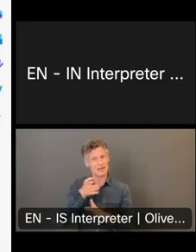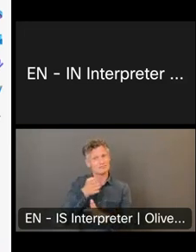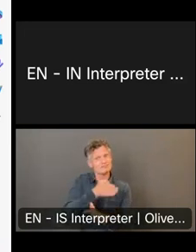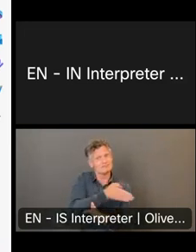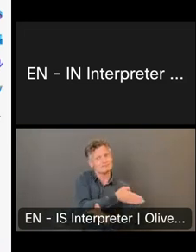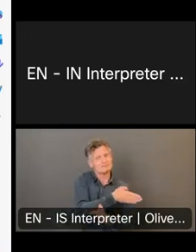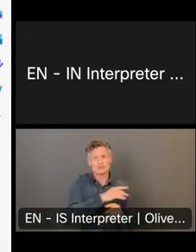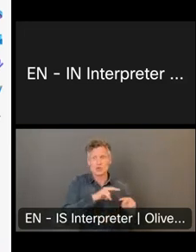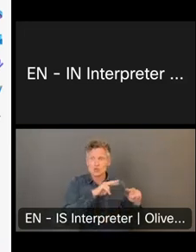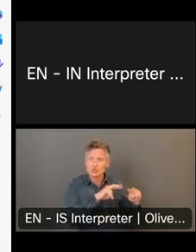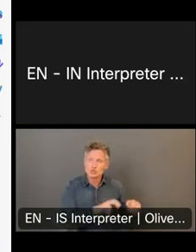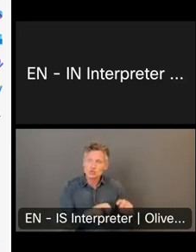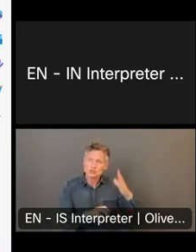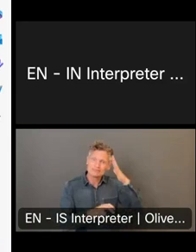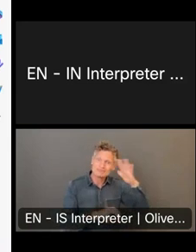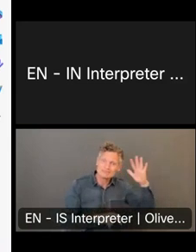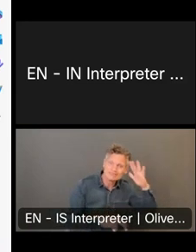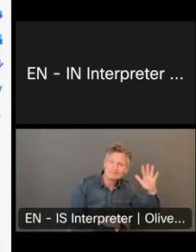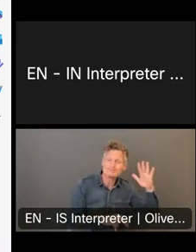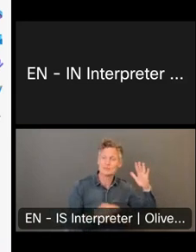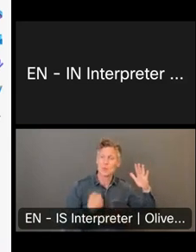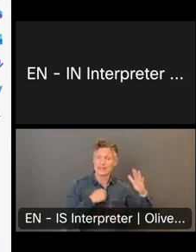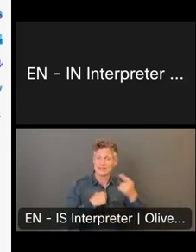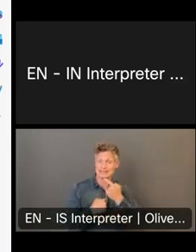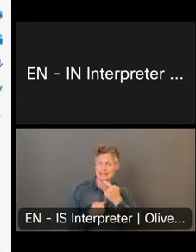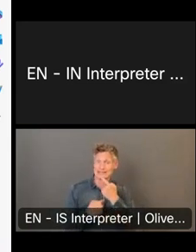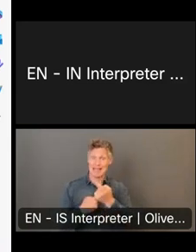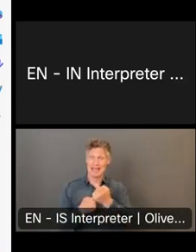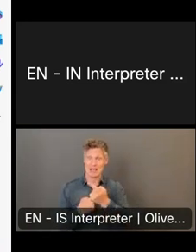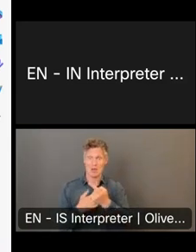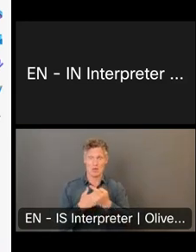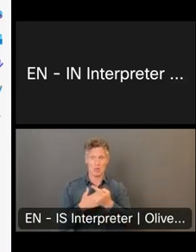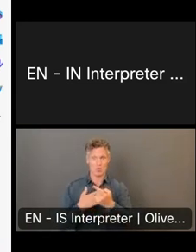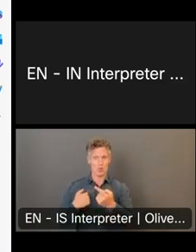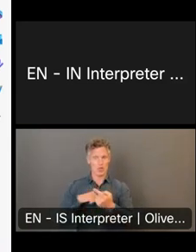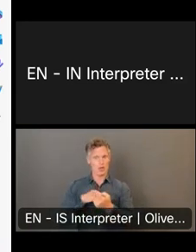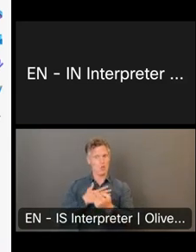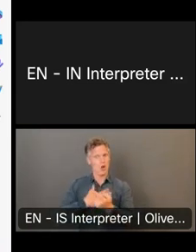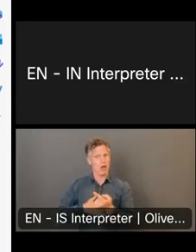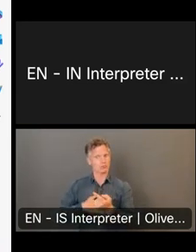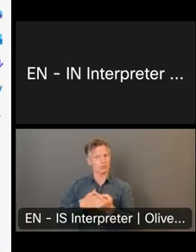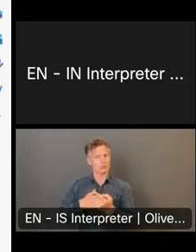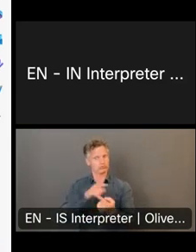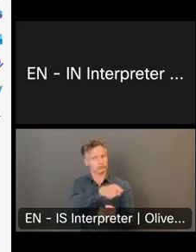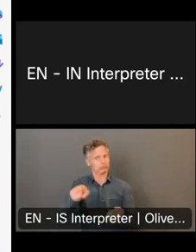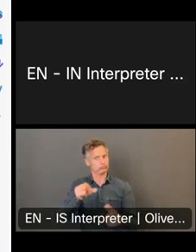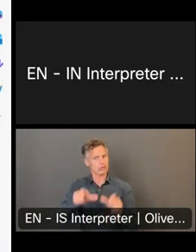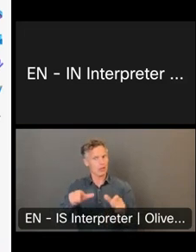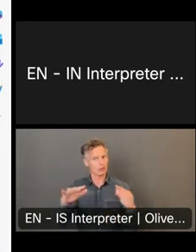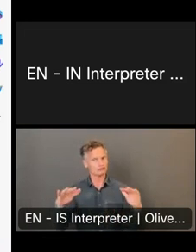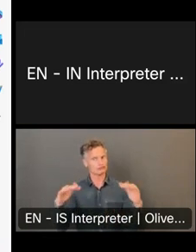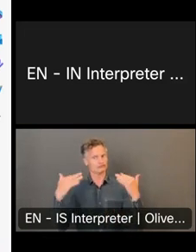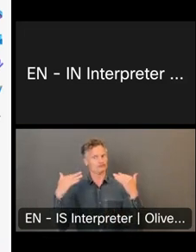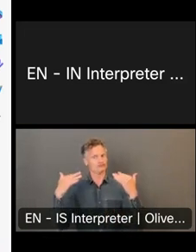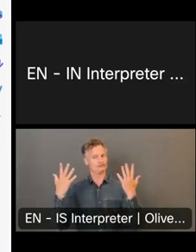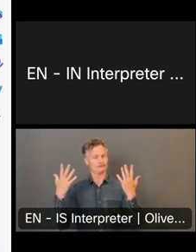sometimes we say what we say because we do want to be noted and noticed and admired and